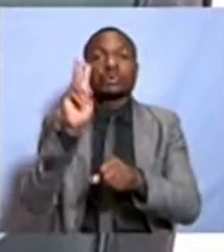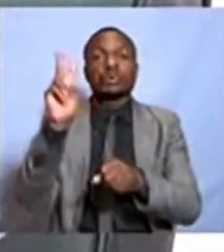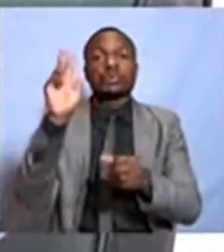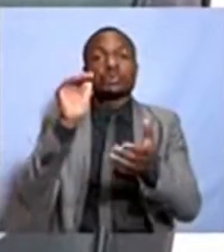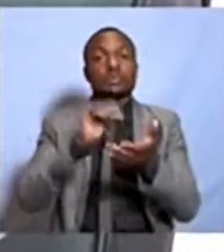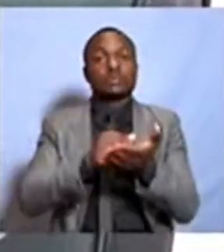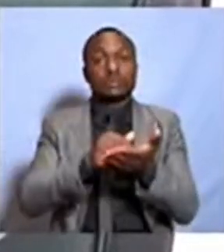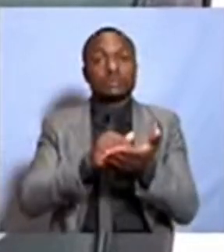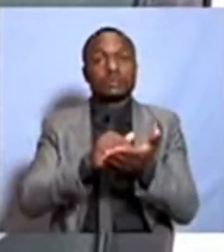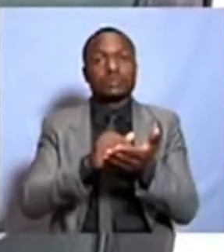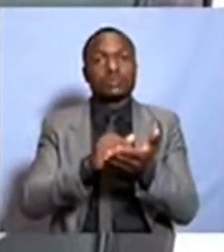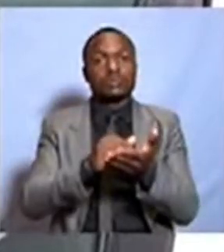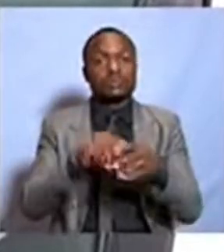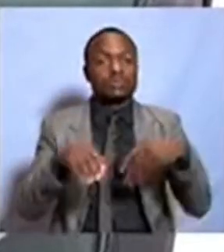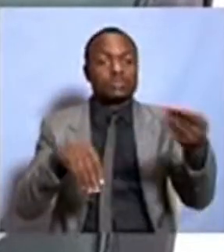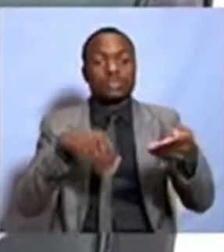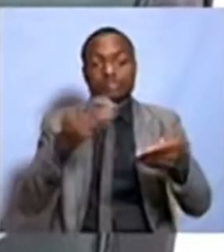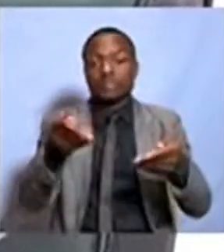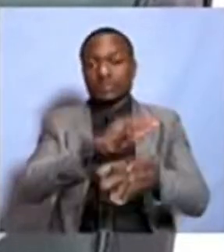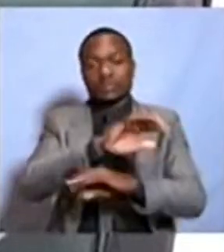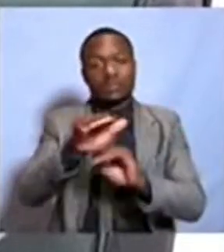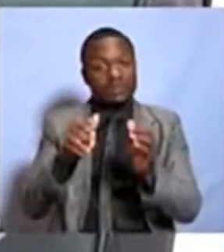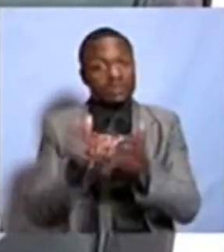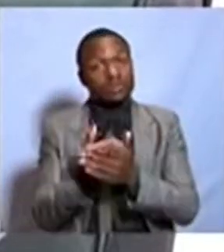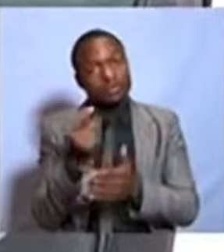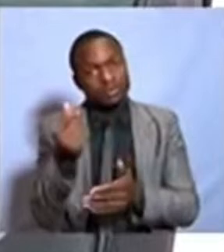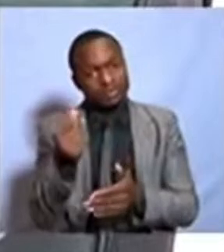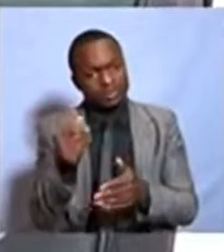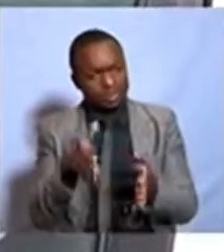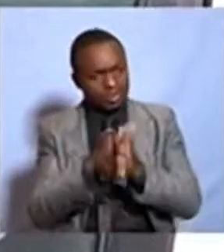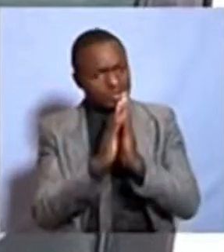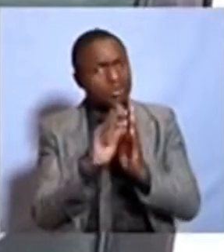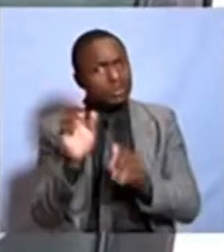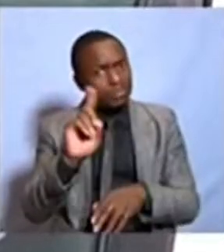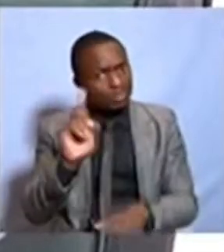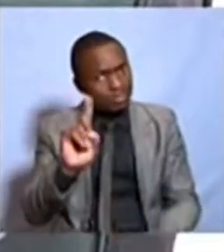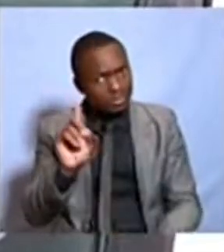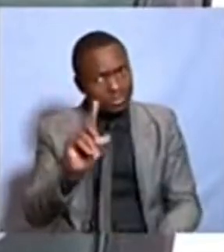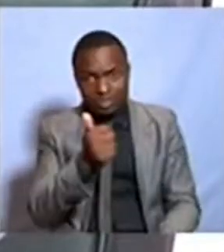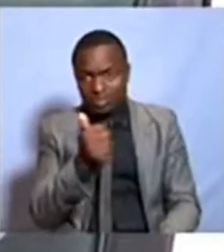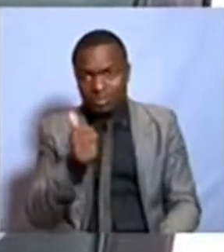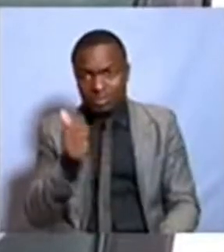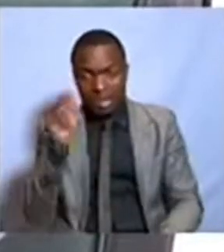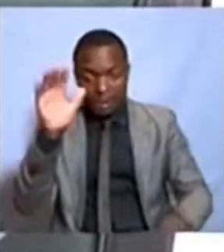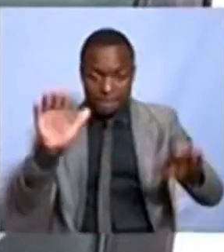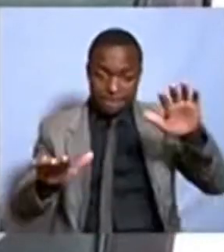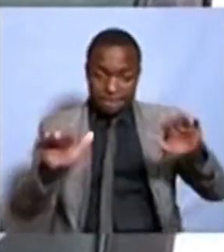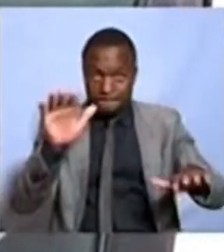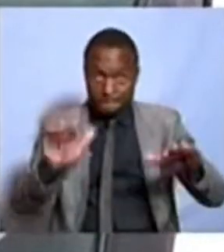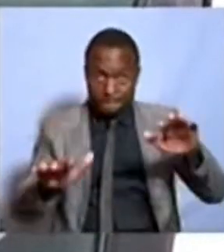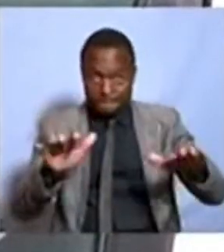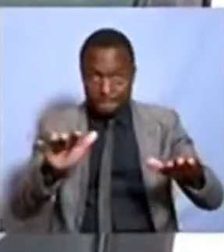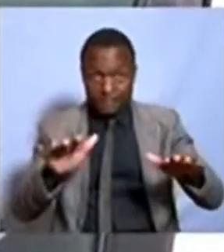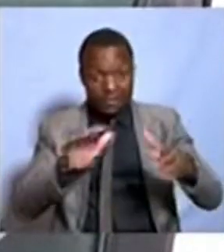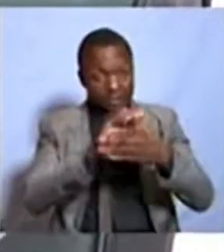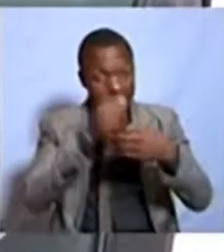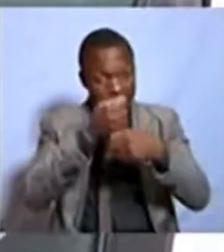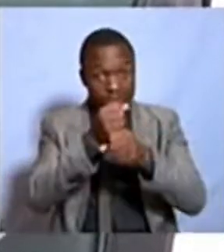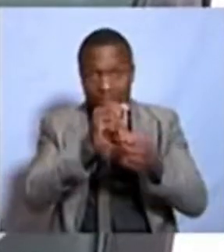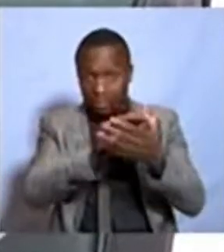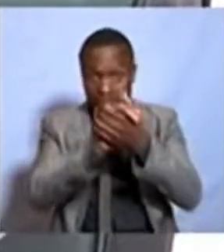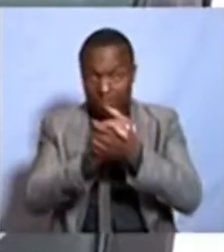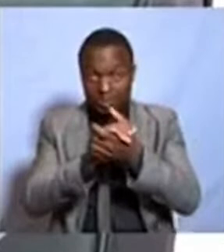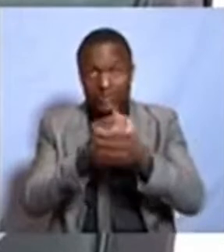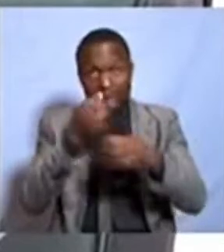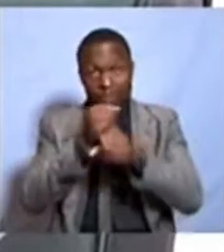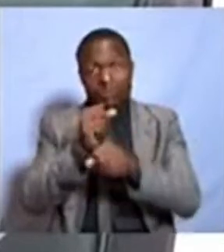the book balance. They have spent all the money. So ask them to say where was the other balance on the, because to make a cooperative is cost 500